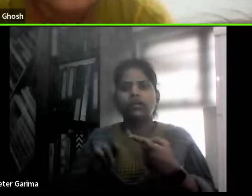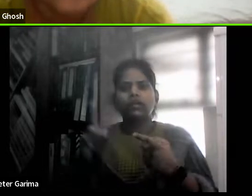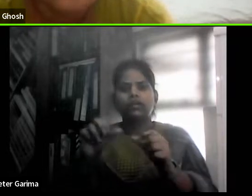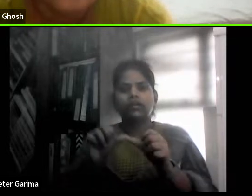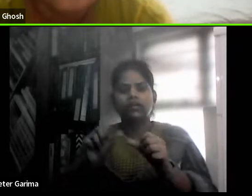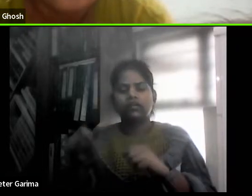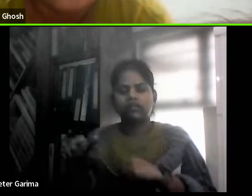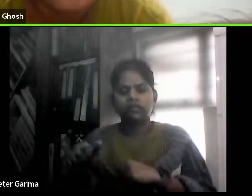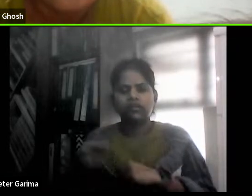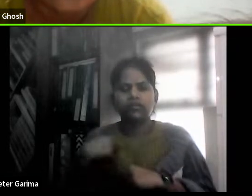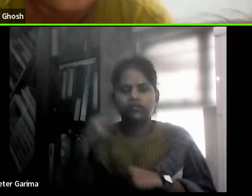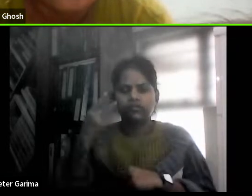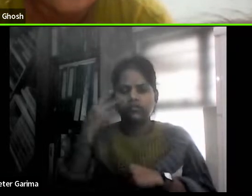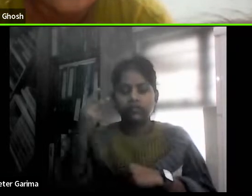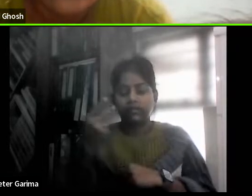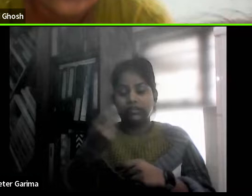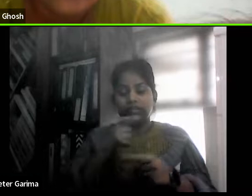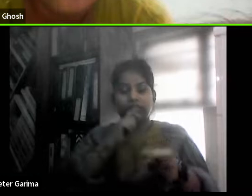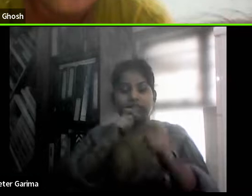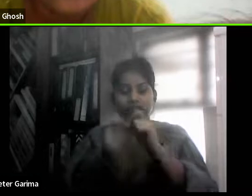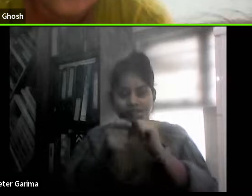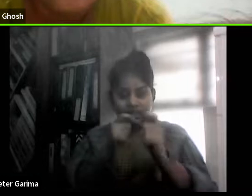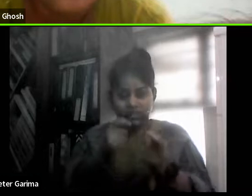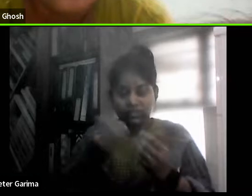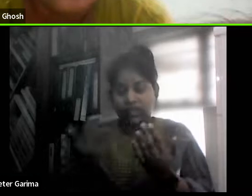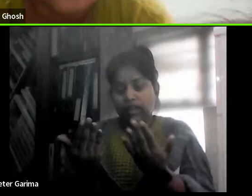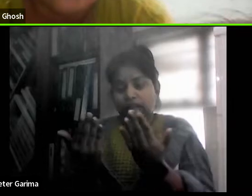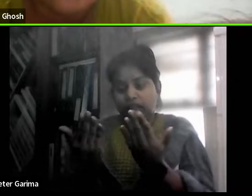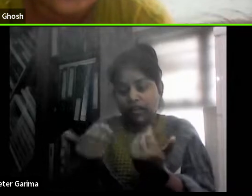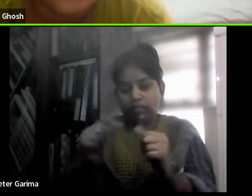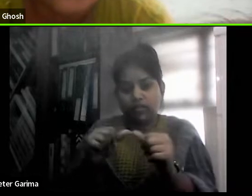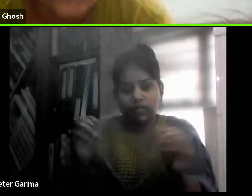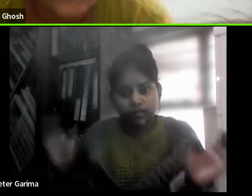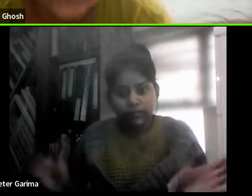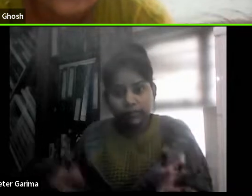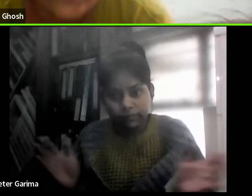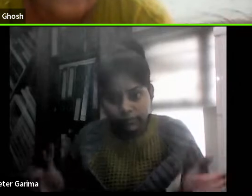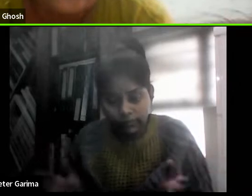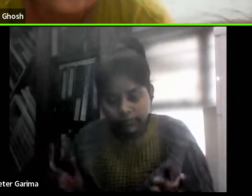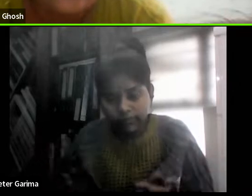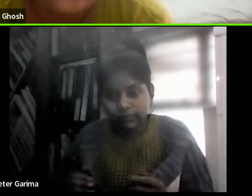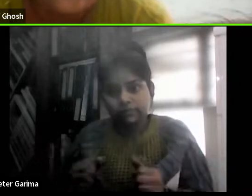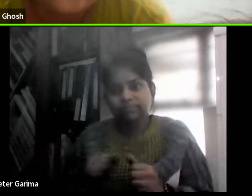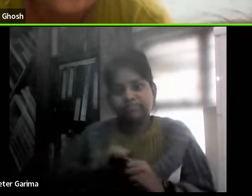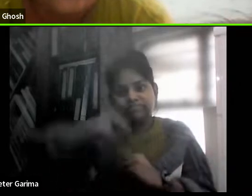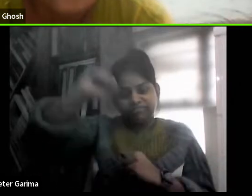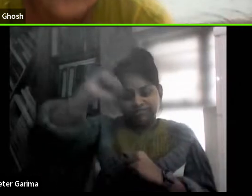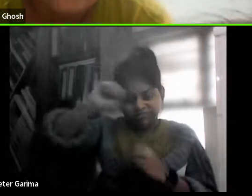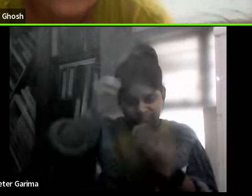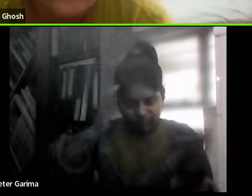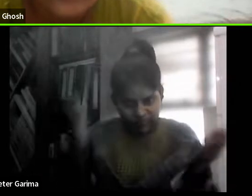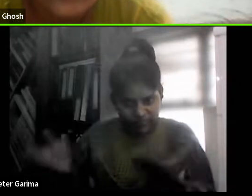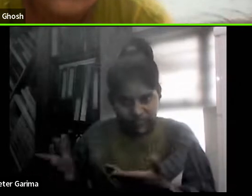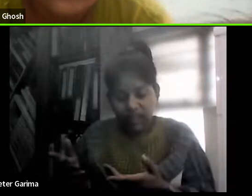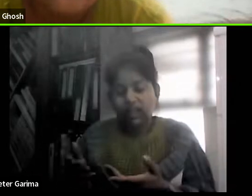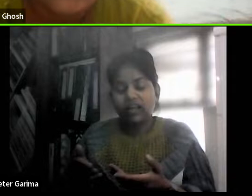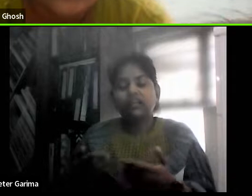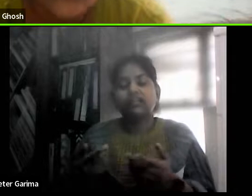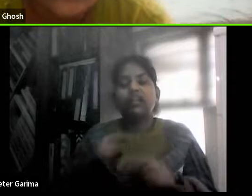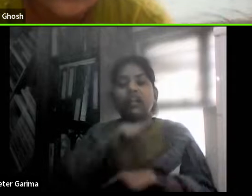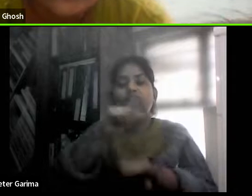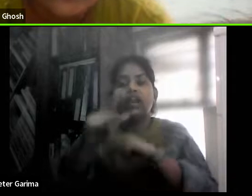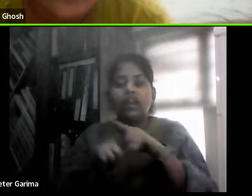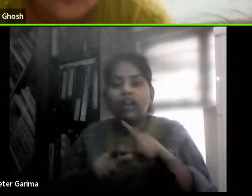it seems like journalism is working with an ableist capitalist agenda, and language sensitivity to asthma inhalers has